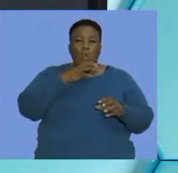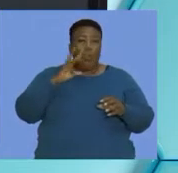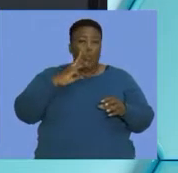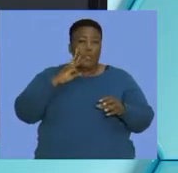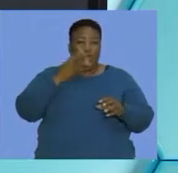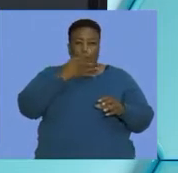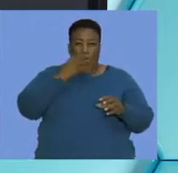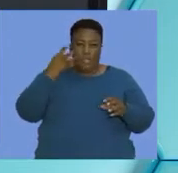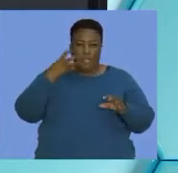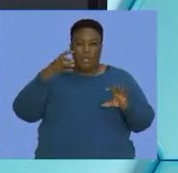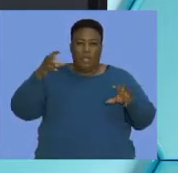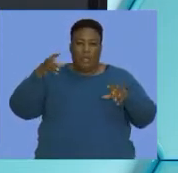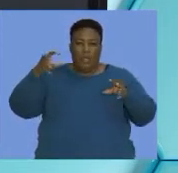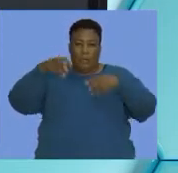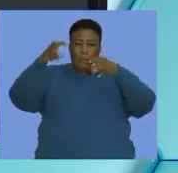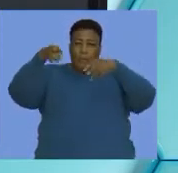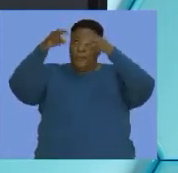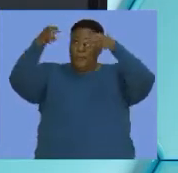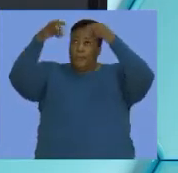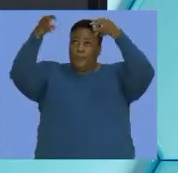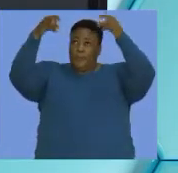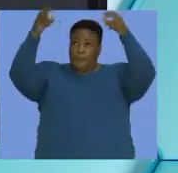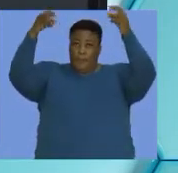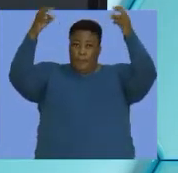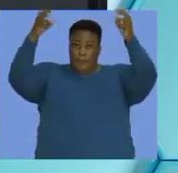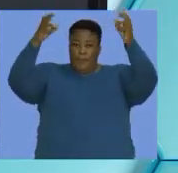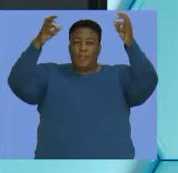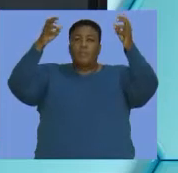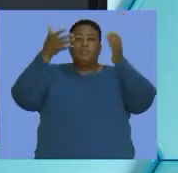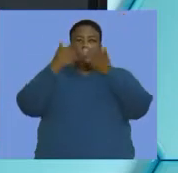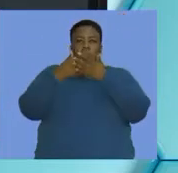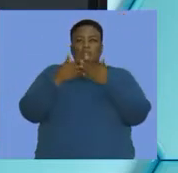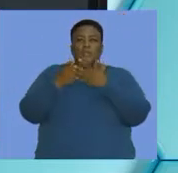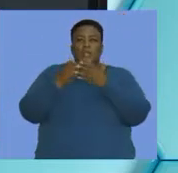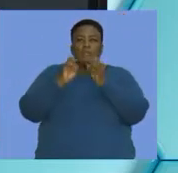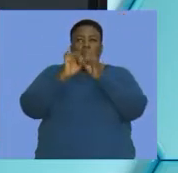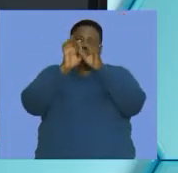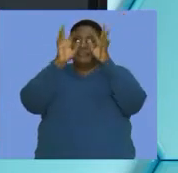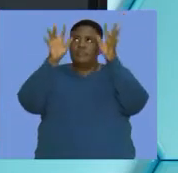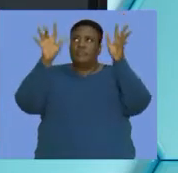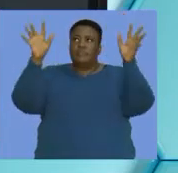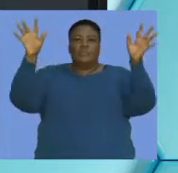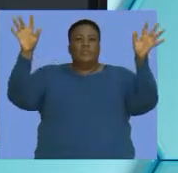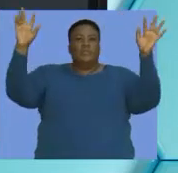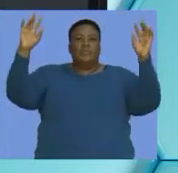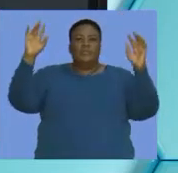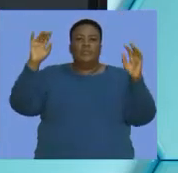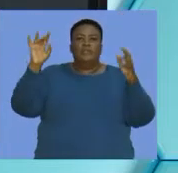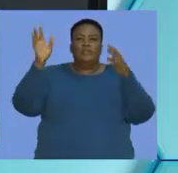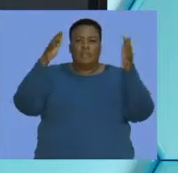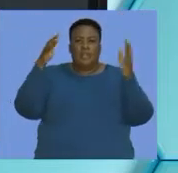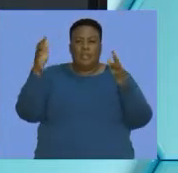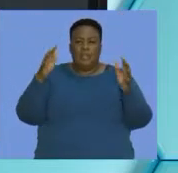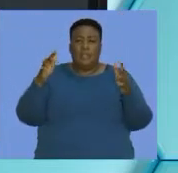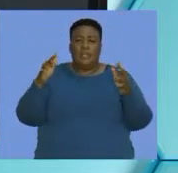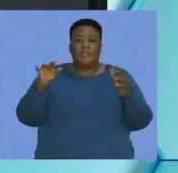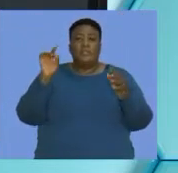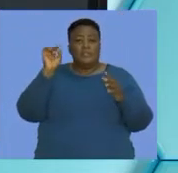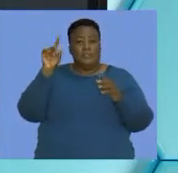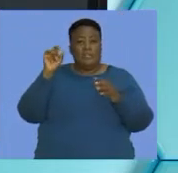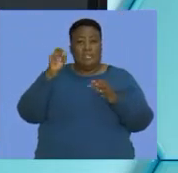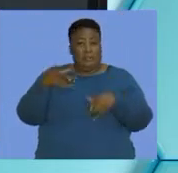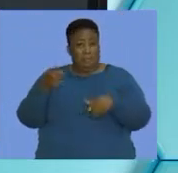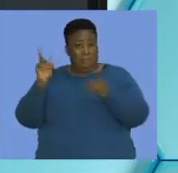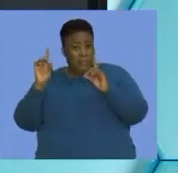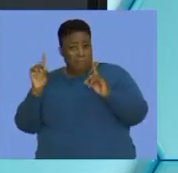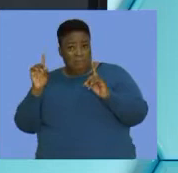is hot, but it can be released into your cooling towers that gradually release into the atmosphere, which does not have